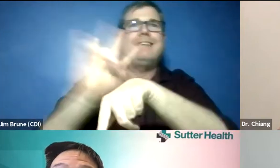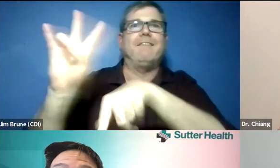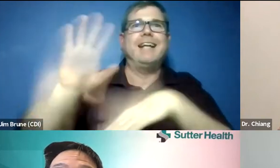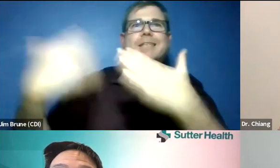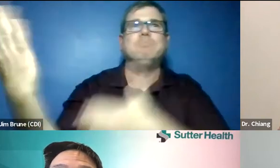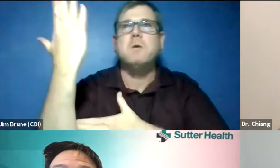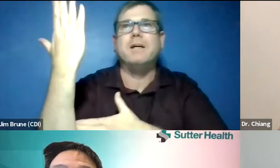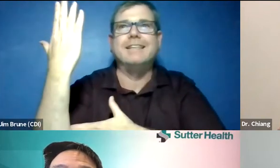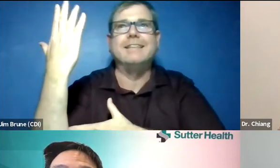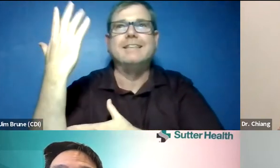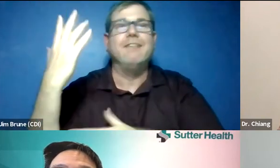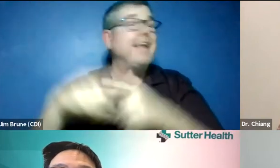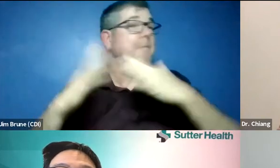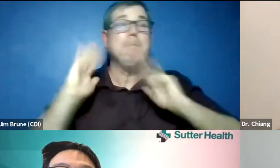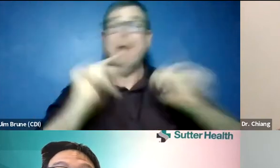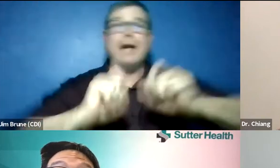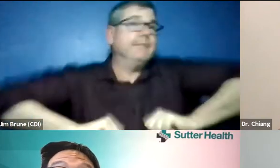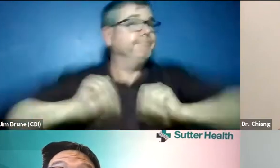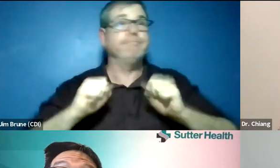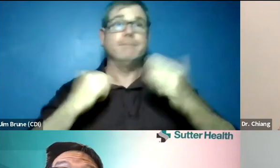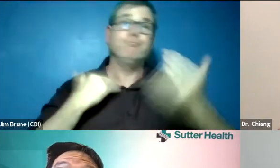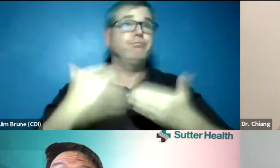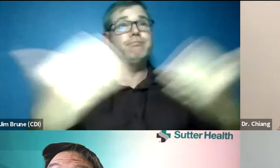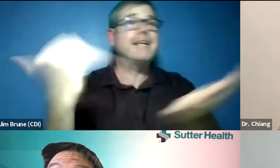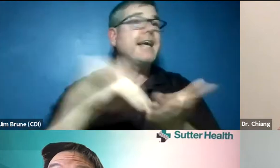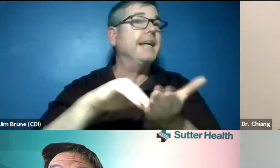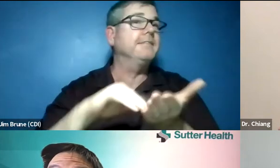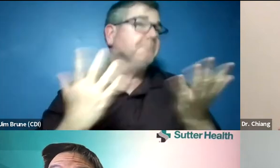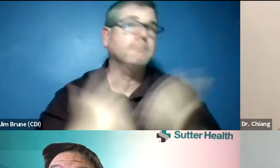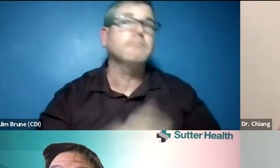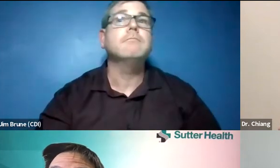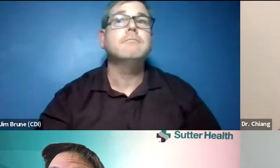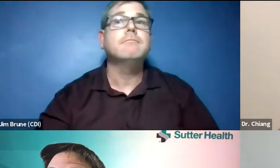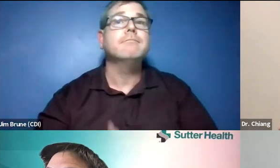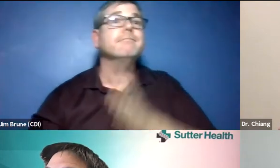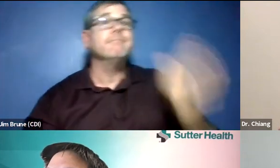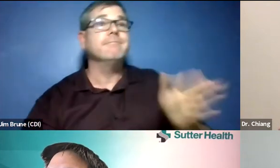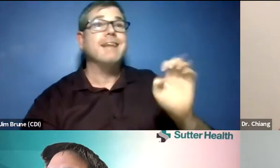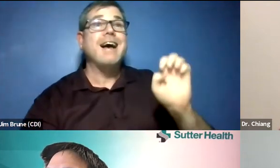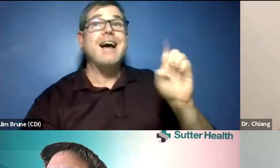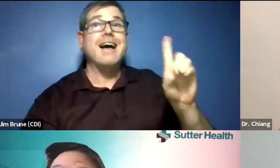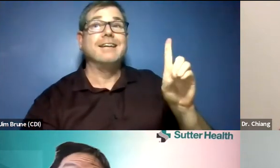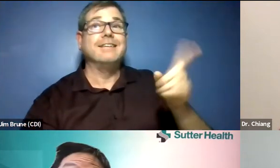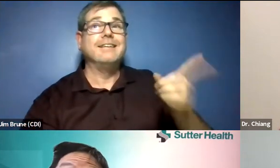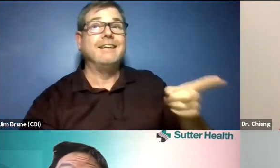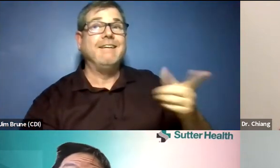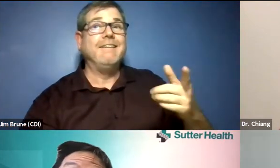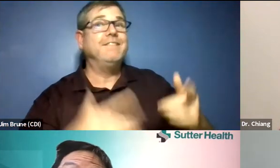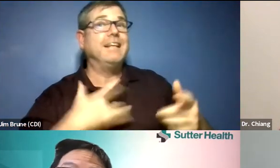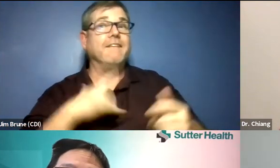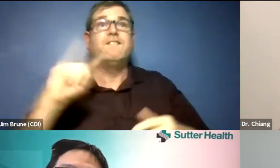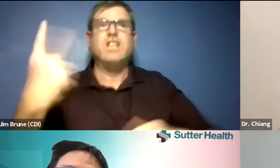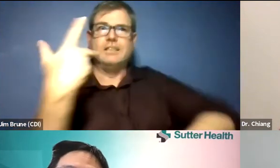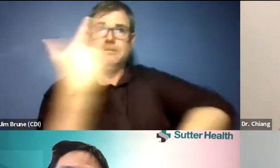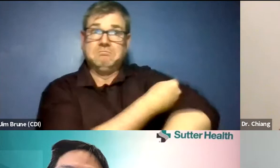That was it. What about you, Ed? Yeah, for me, I felt nothing the first dose. As of nothing, I didn't